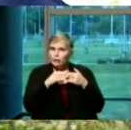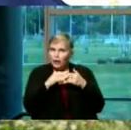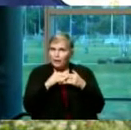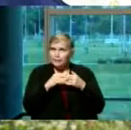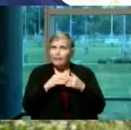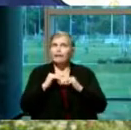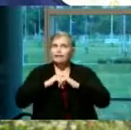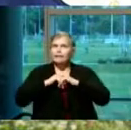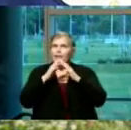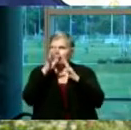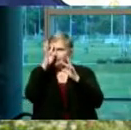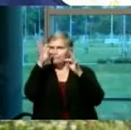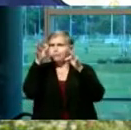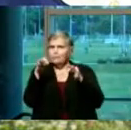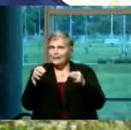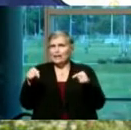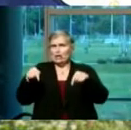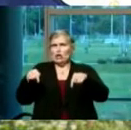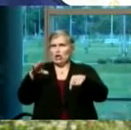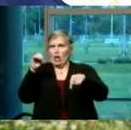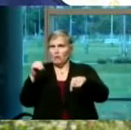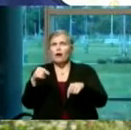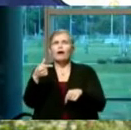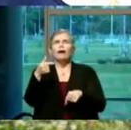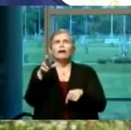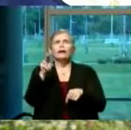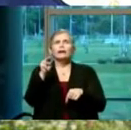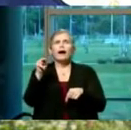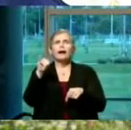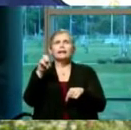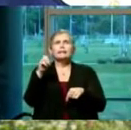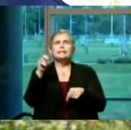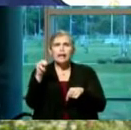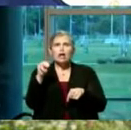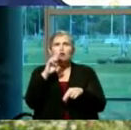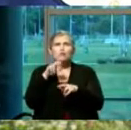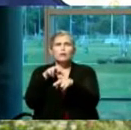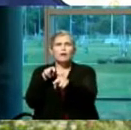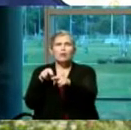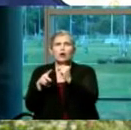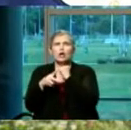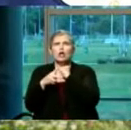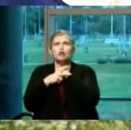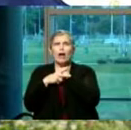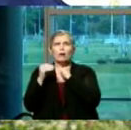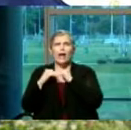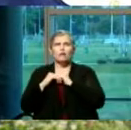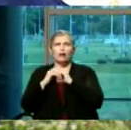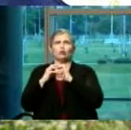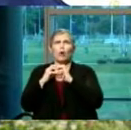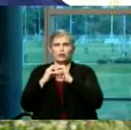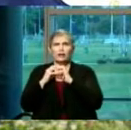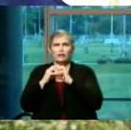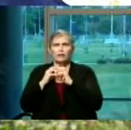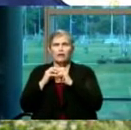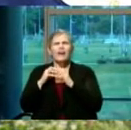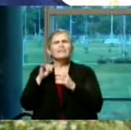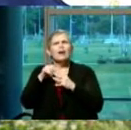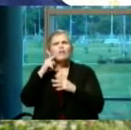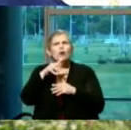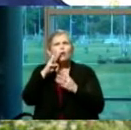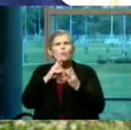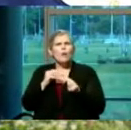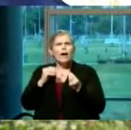here in Colorado, including the Gunnison River Drought Resiliency and Restoration Project, which is designed to restore wetlands and